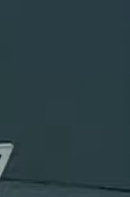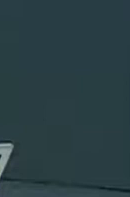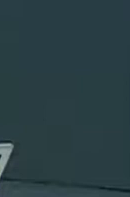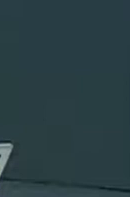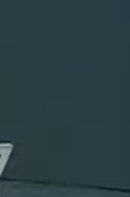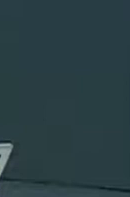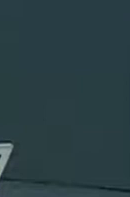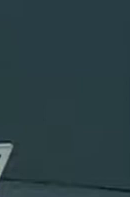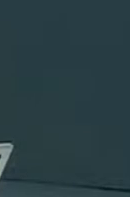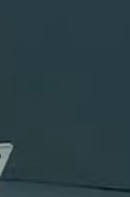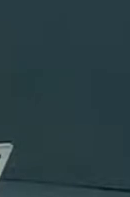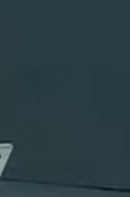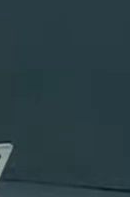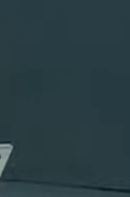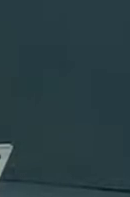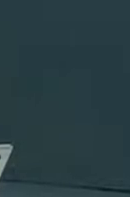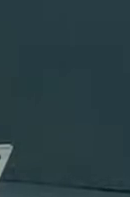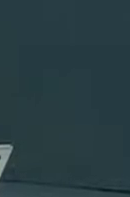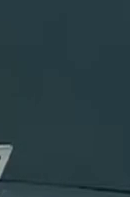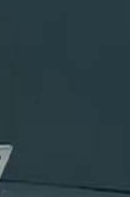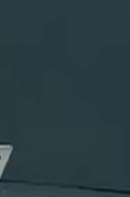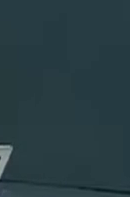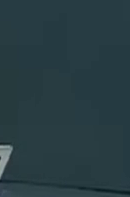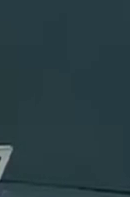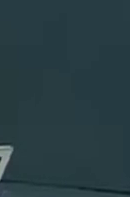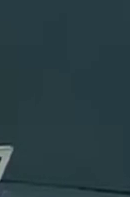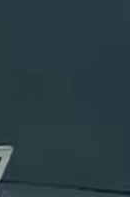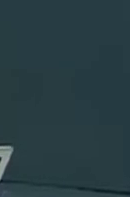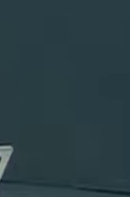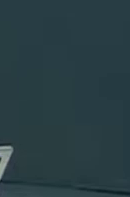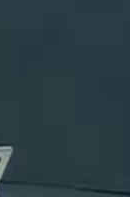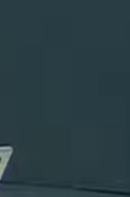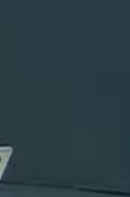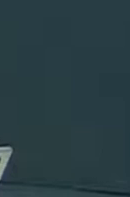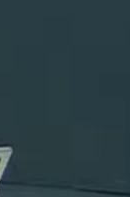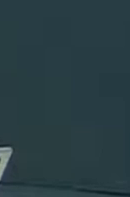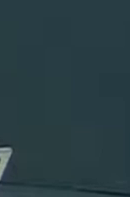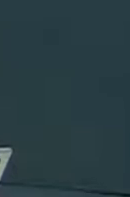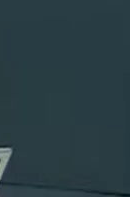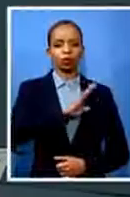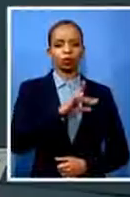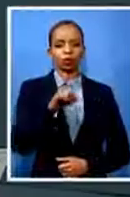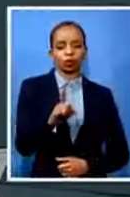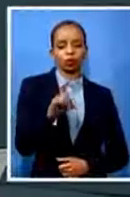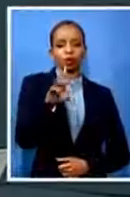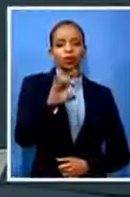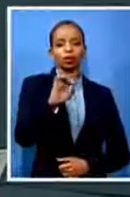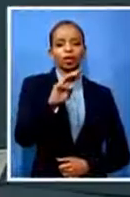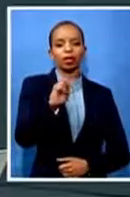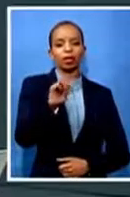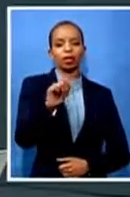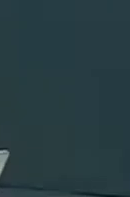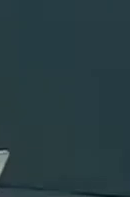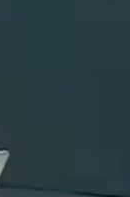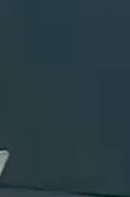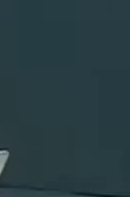Right, welcome back. The Municipal Demarcation Board is dealing with the revised ward delimitation process, and that's why it's encouraging the public